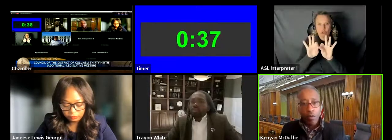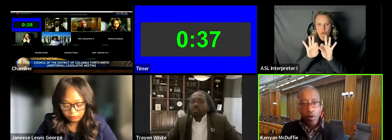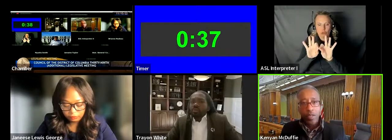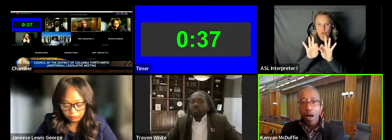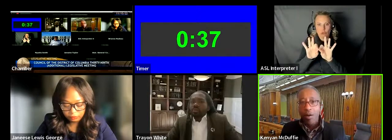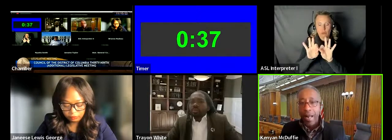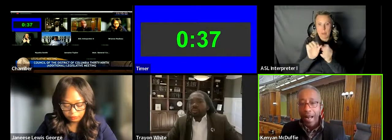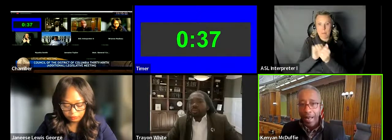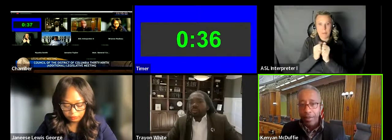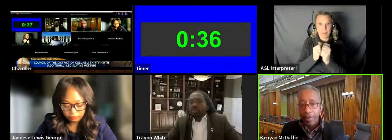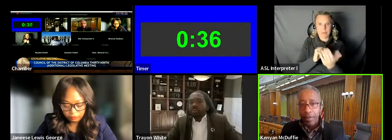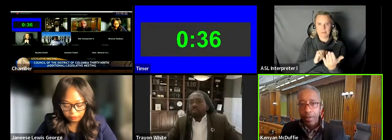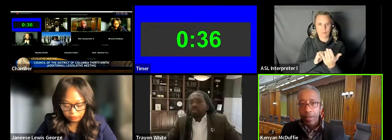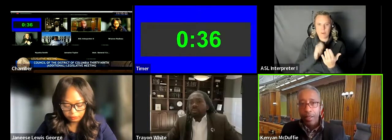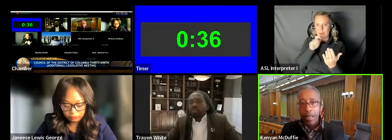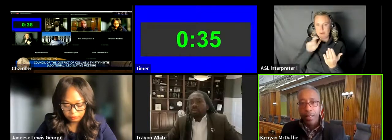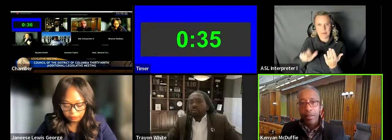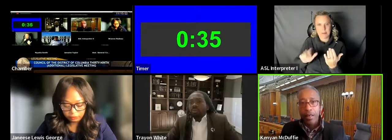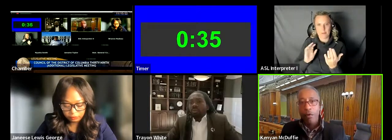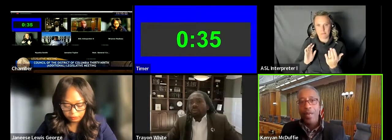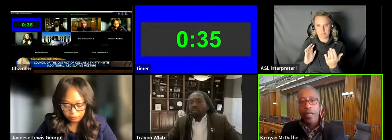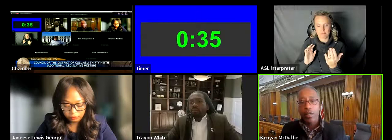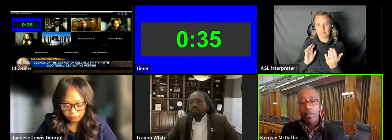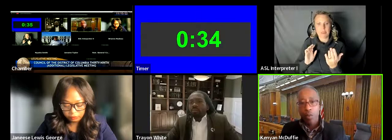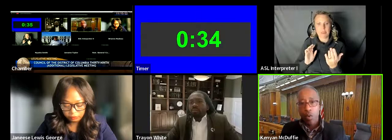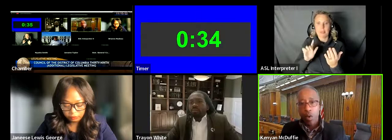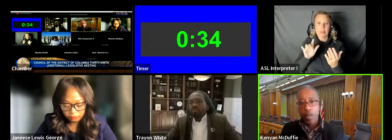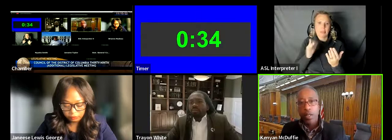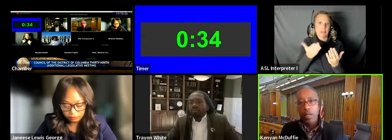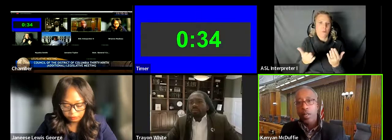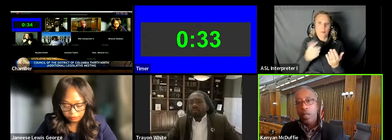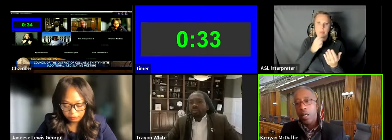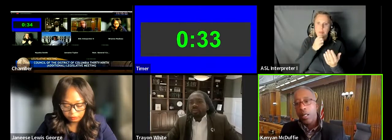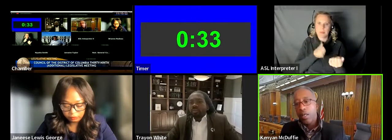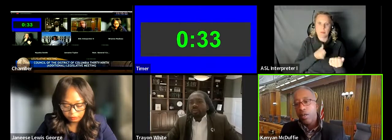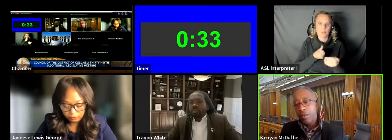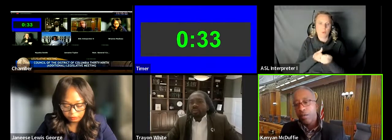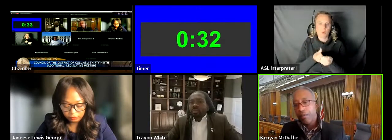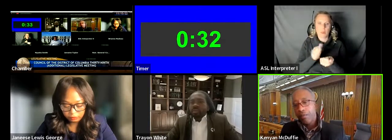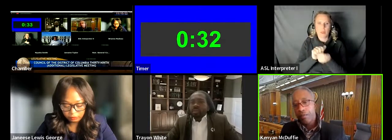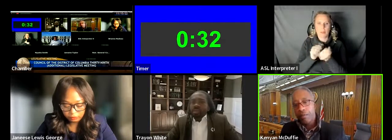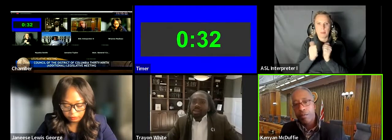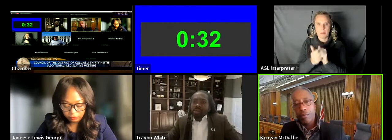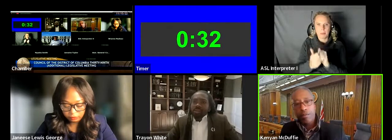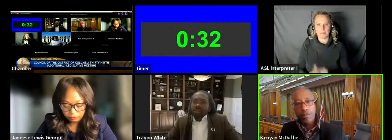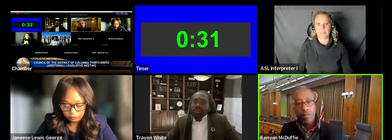amendments before us are not. And therefore, I'm not going to support the amendment.